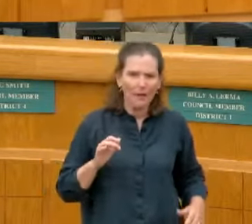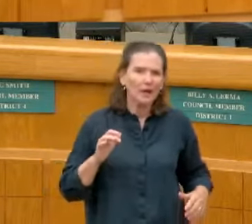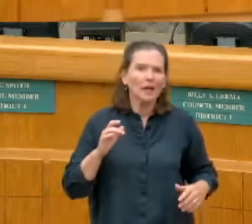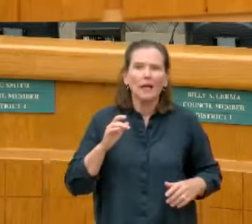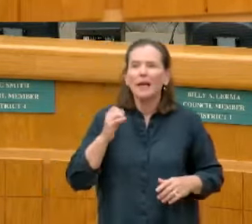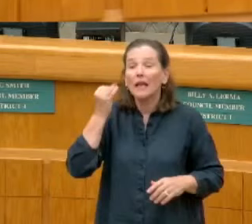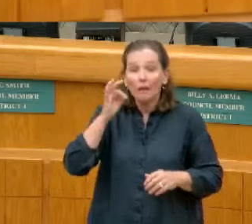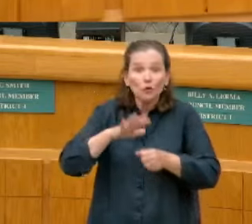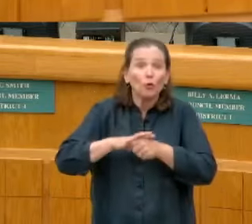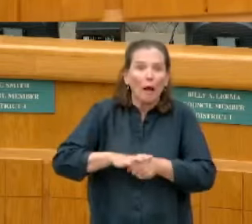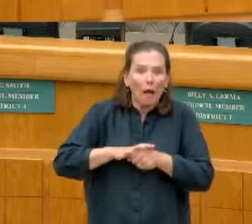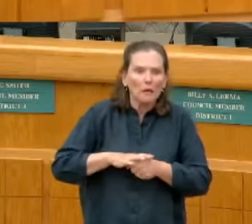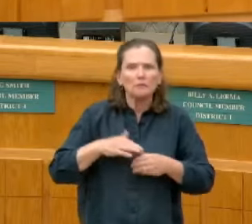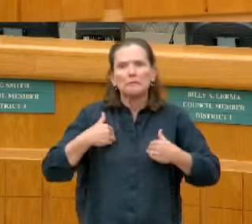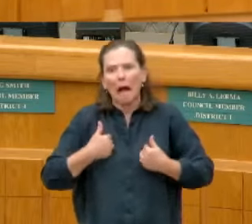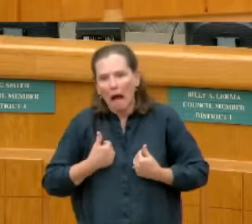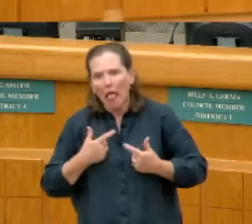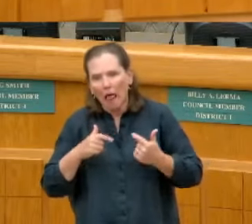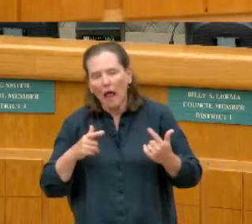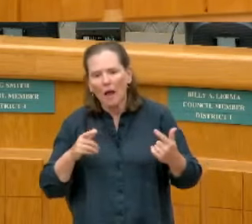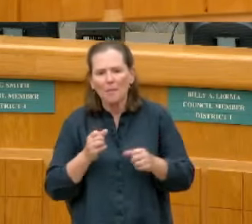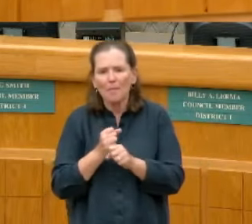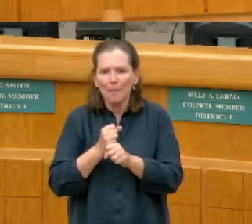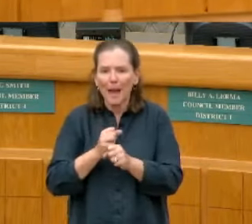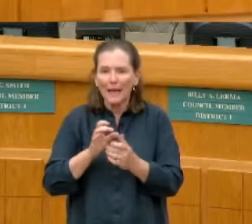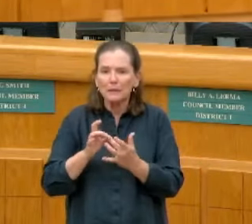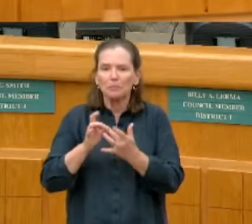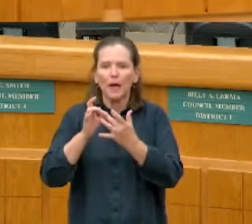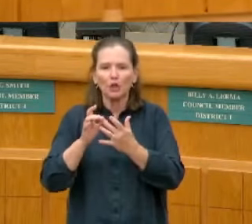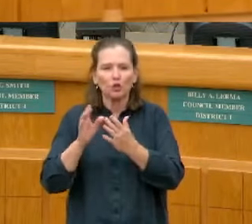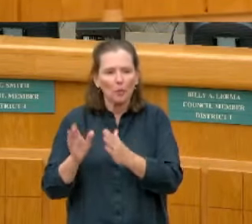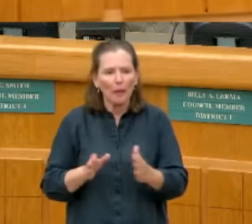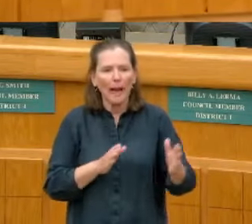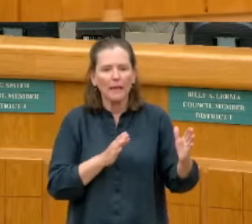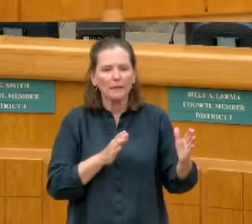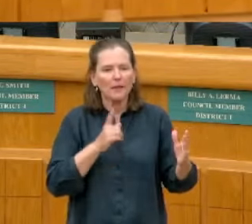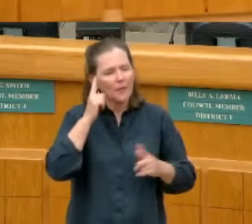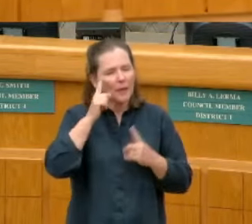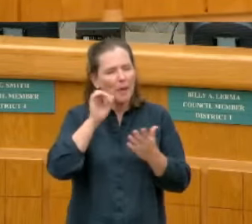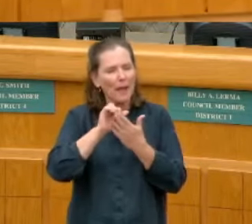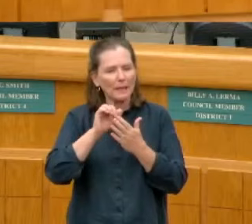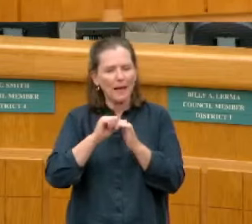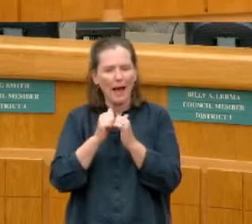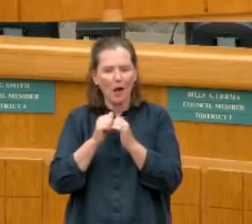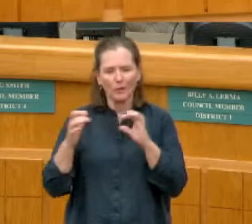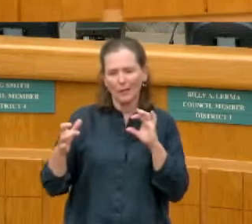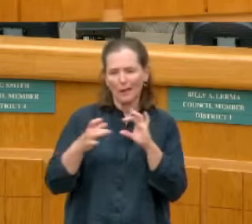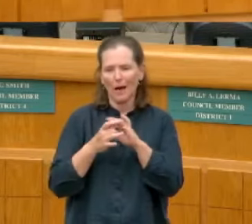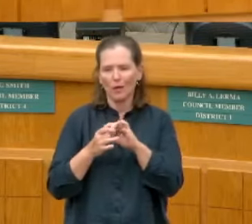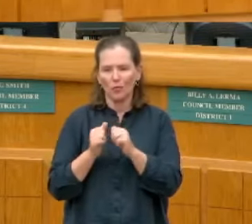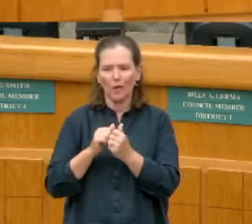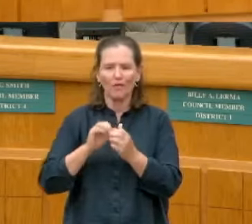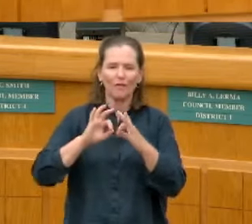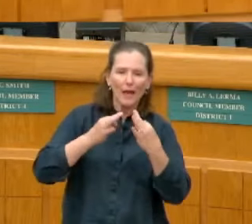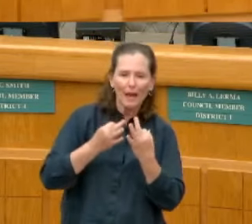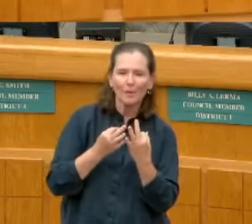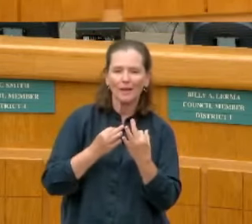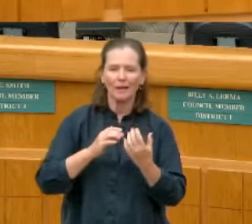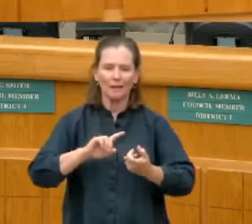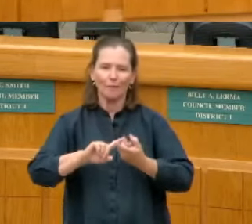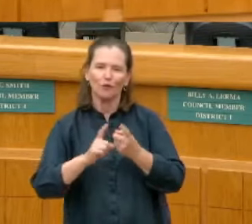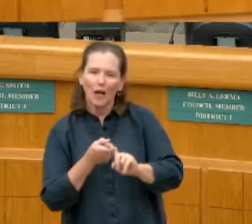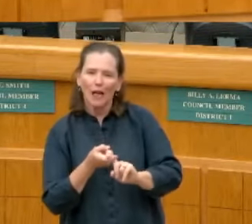Don't we all make special plans? We think of them as ways to connect with the family and our friends, and quite frankly,